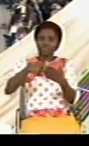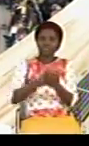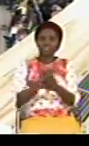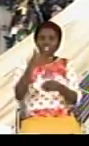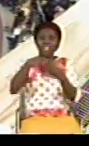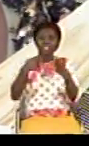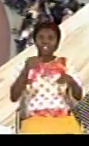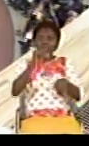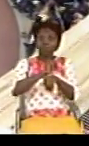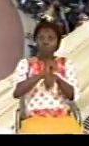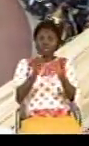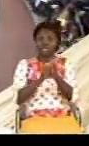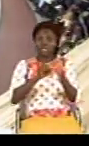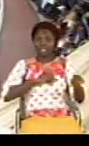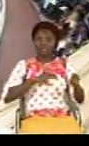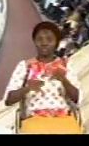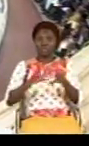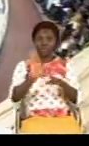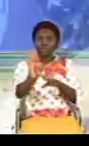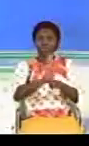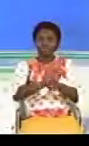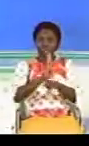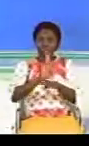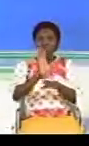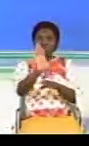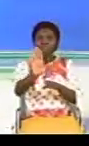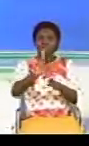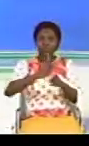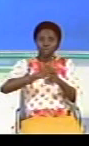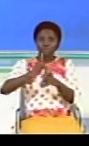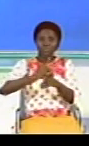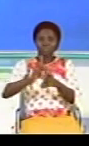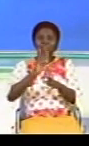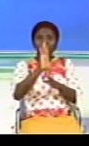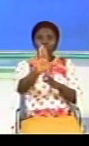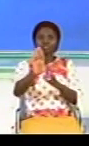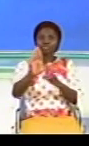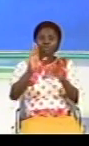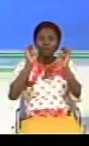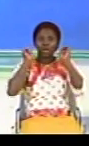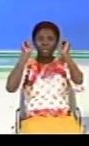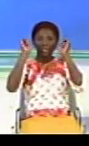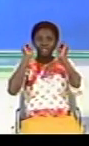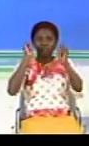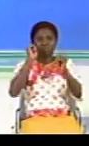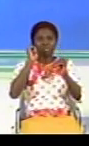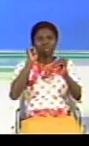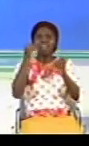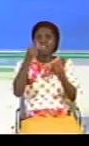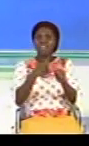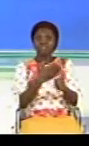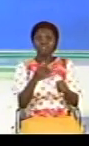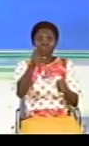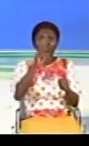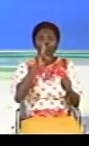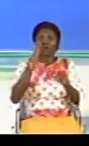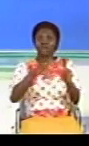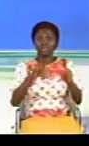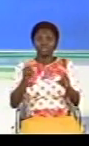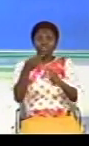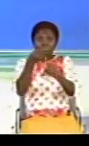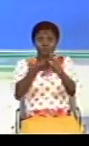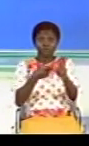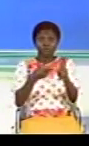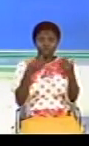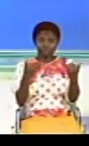your business, your profession, your academic work, everything you are doing from today, there's a